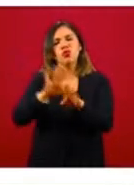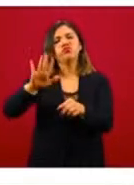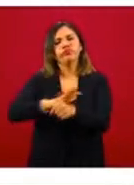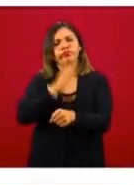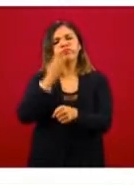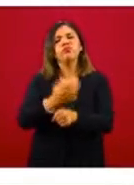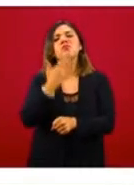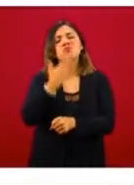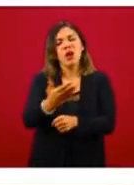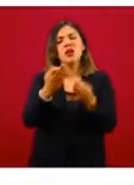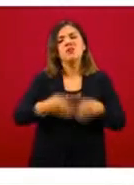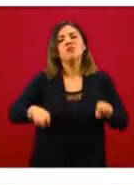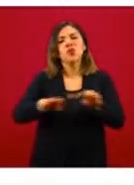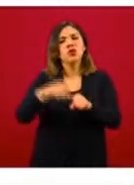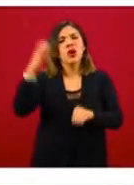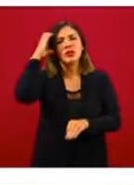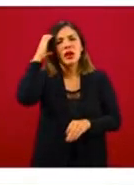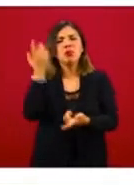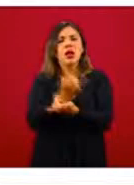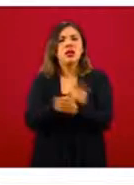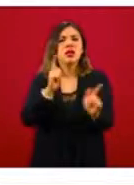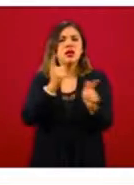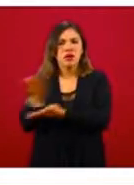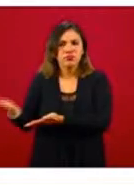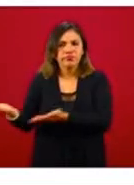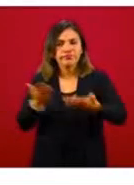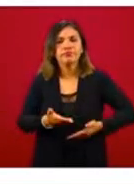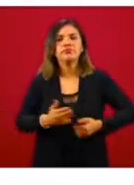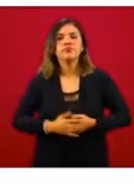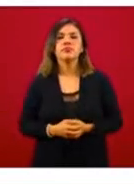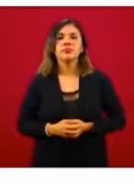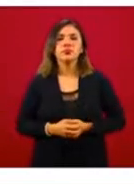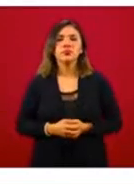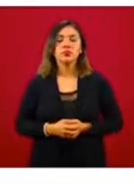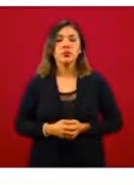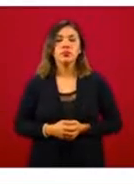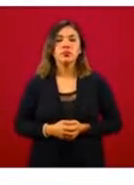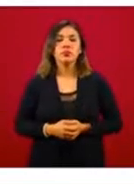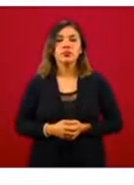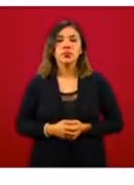a significant number of available beds.